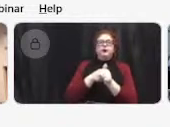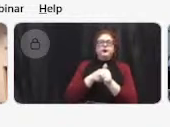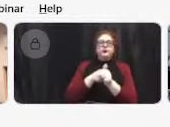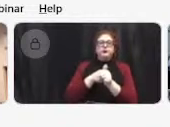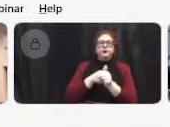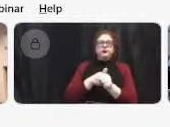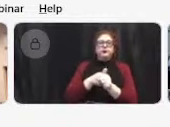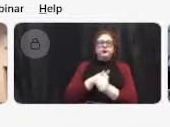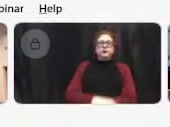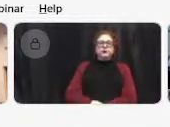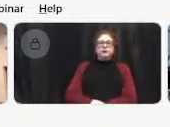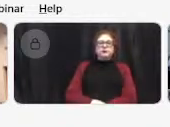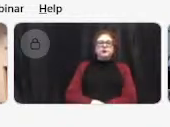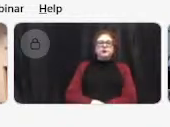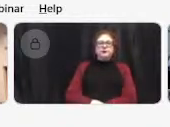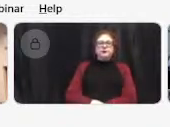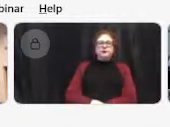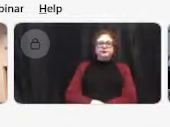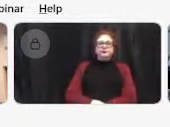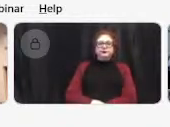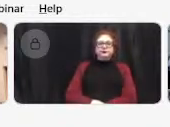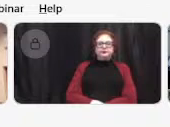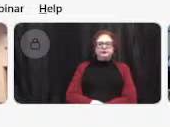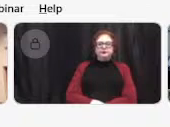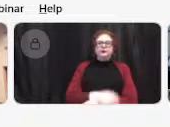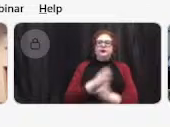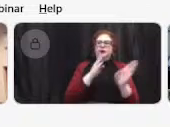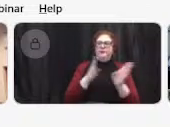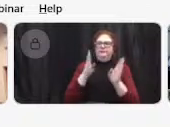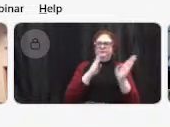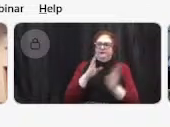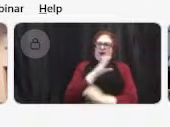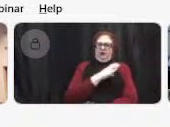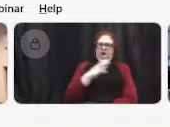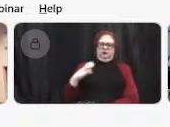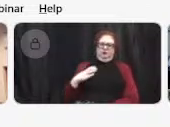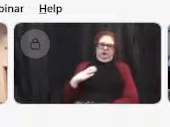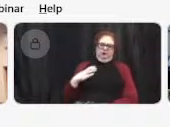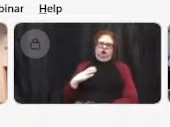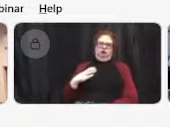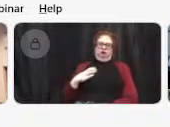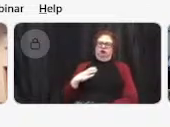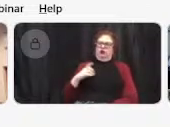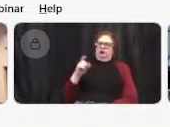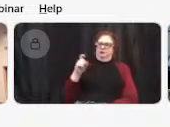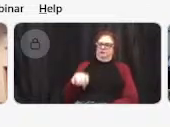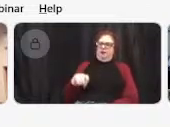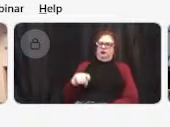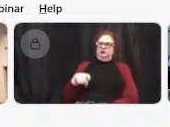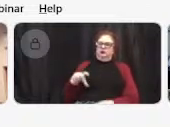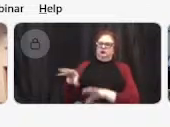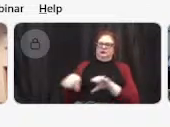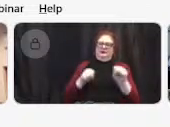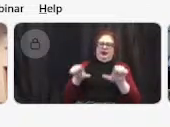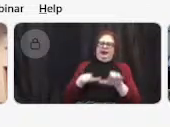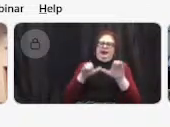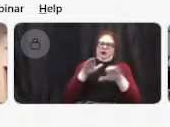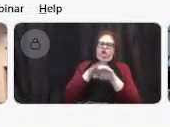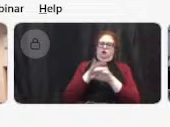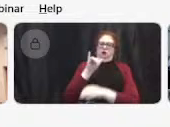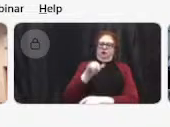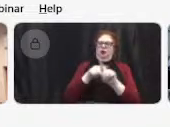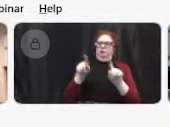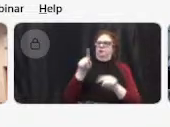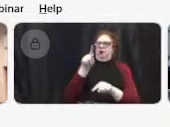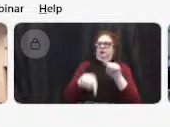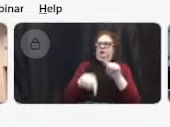that the planning commission has to act on it, but it cannot be heard because if they're not here, we can't have a hearing. So they